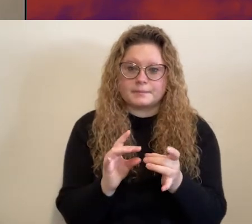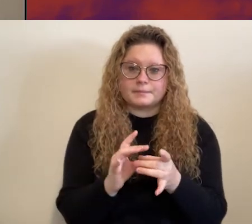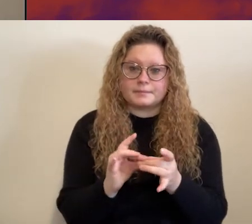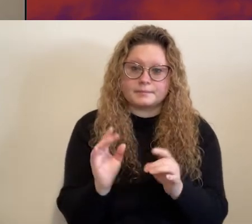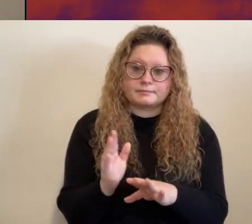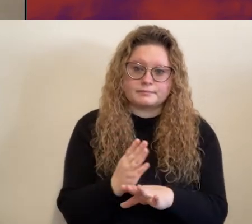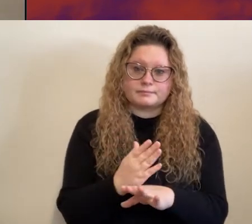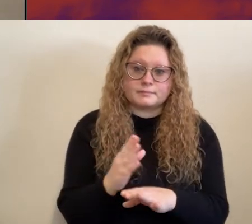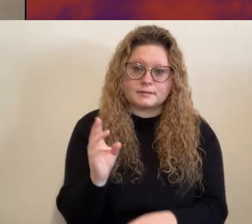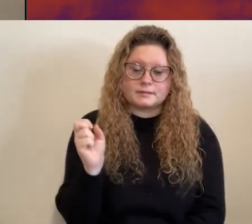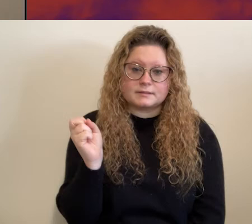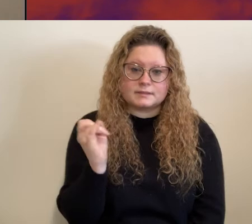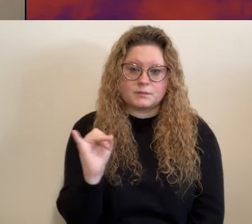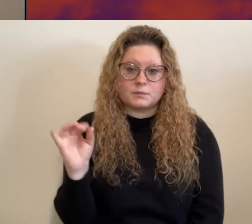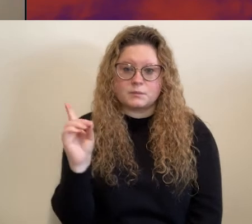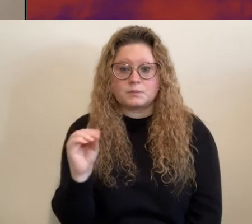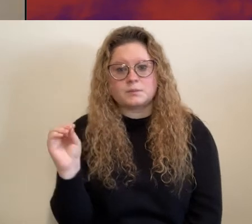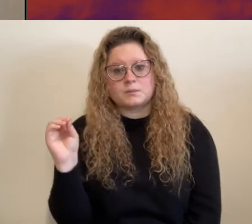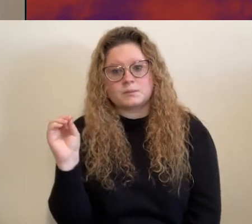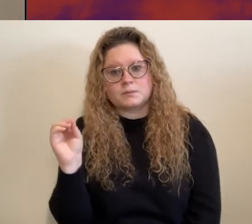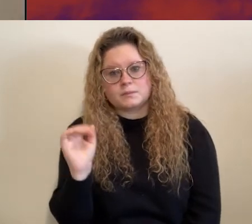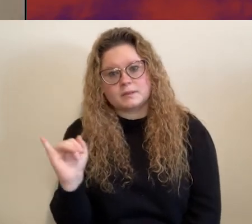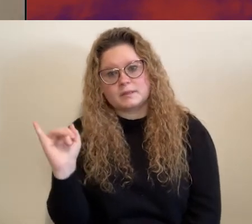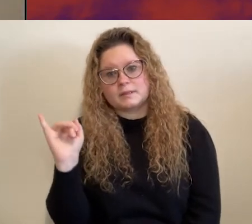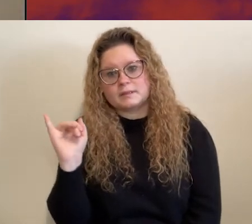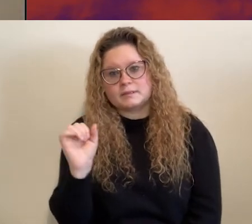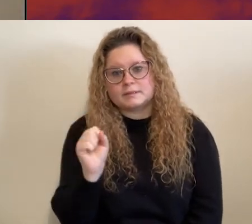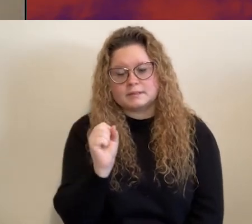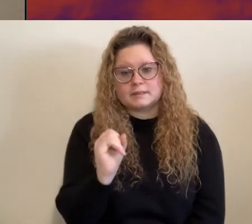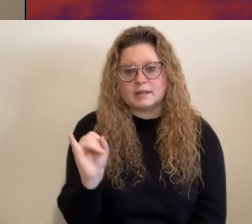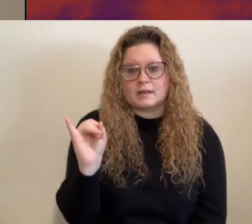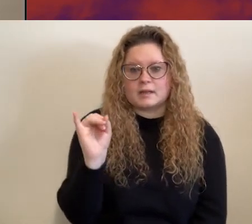sayadu, di, sayadu,